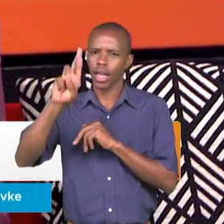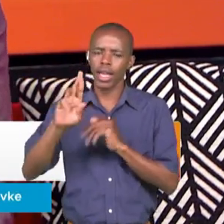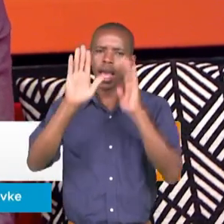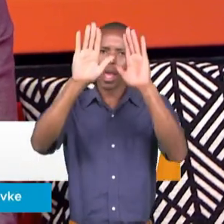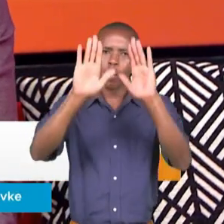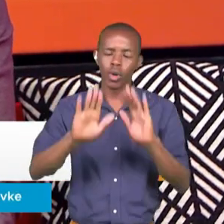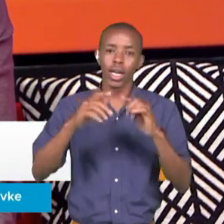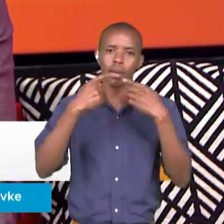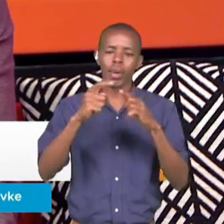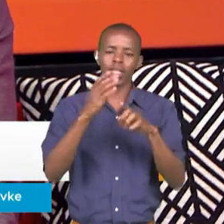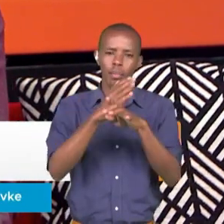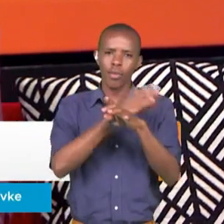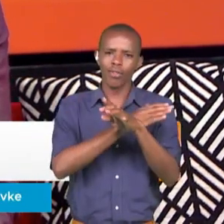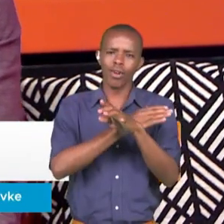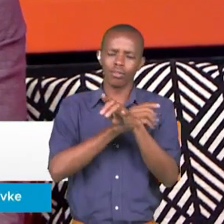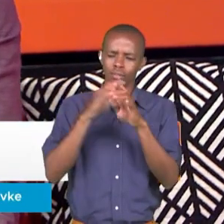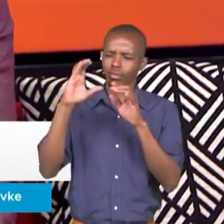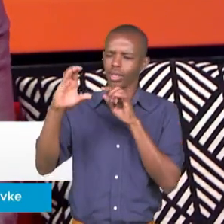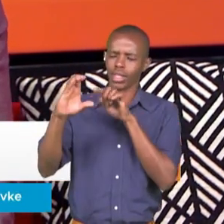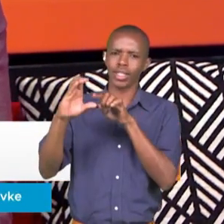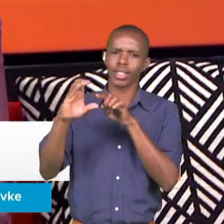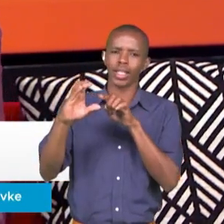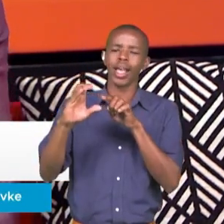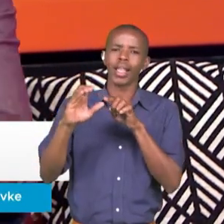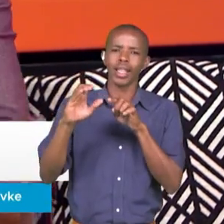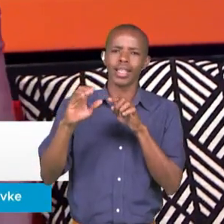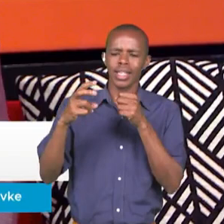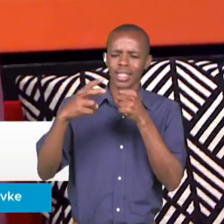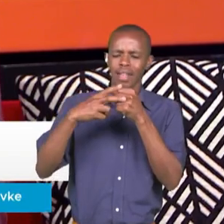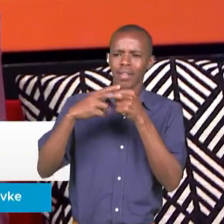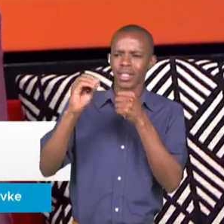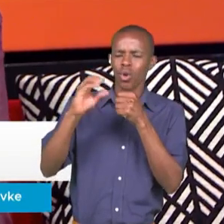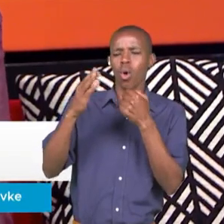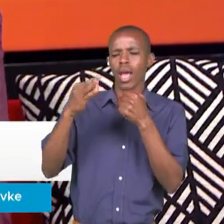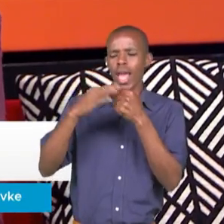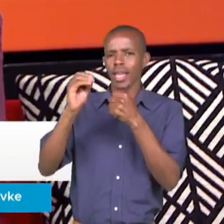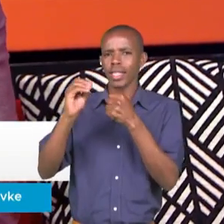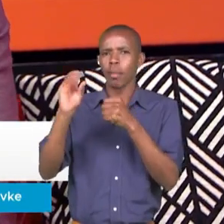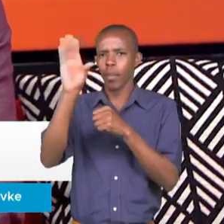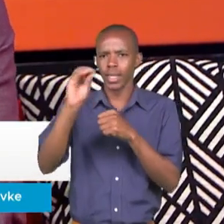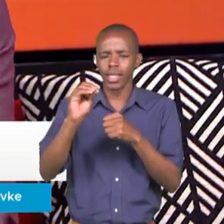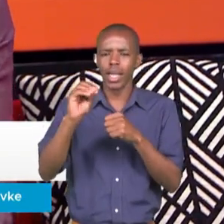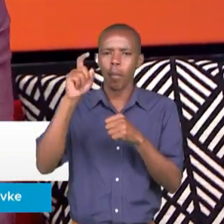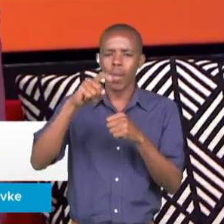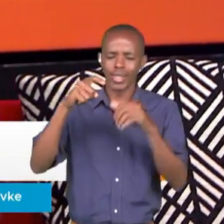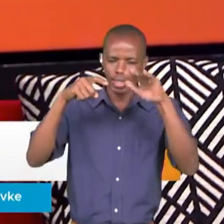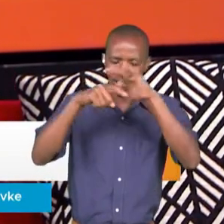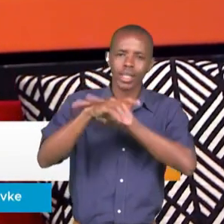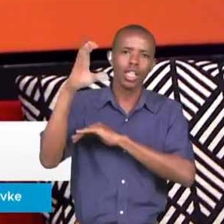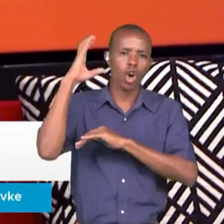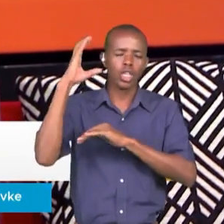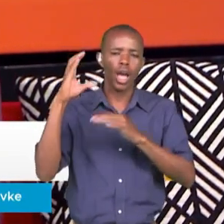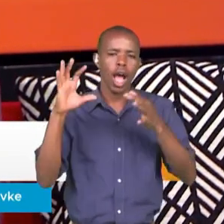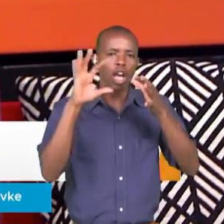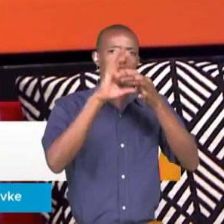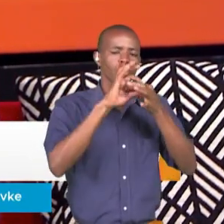still, before career, most, let me say, in this country, around 70-80% you have to at least go to a college. Now, I'm joined by Charles